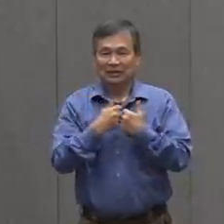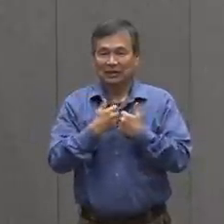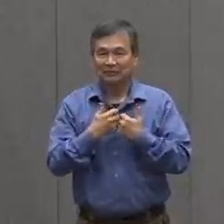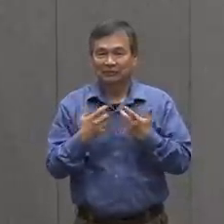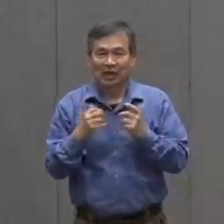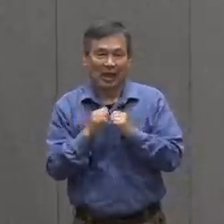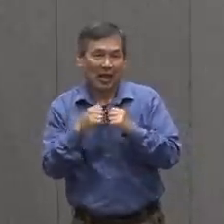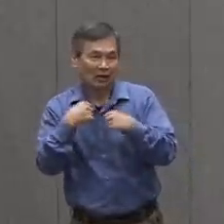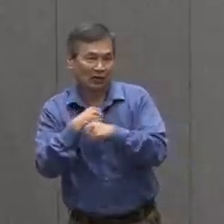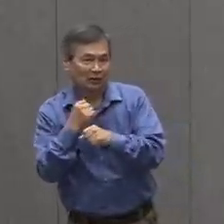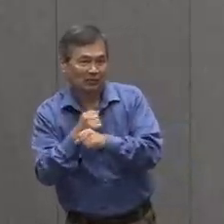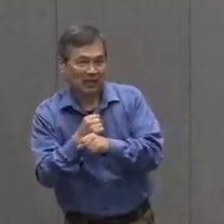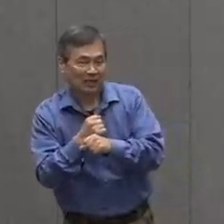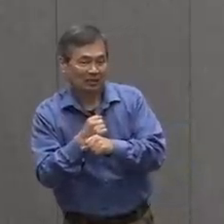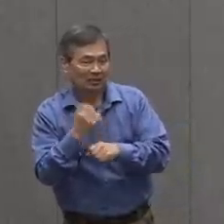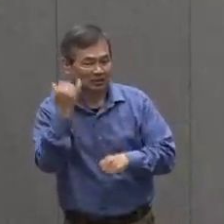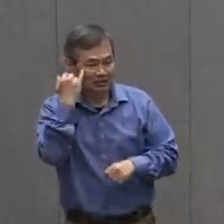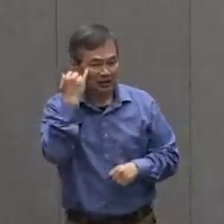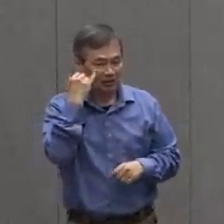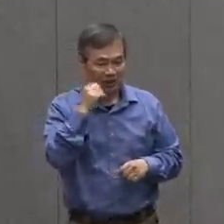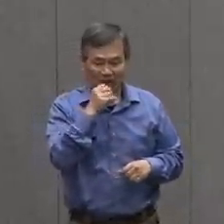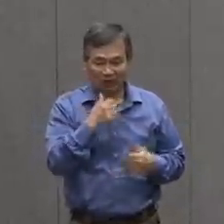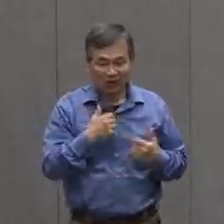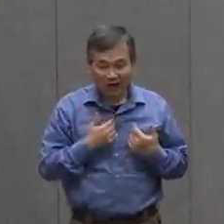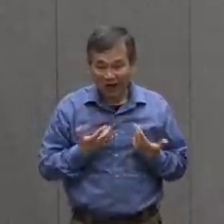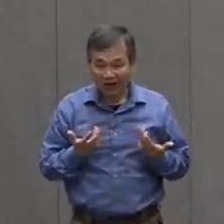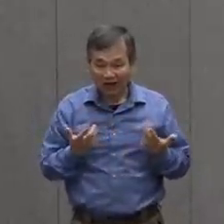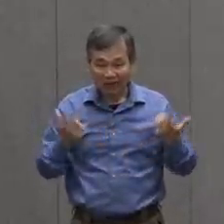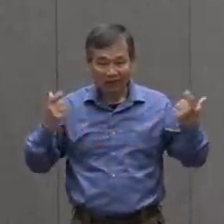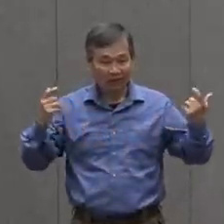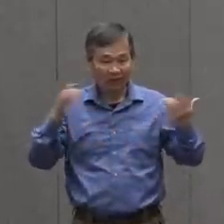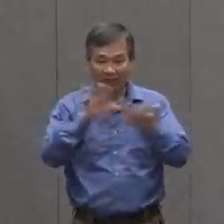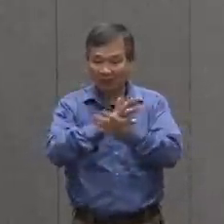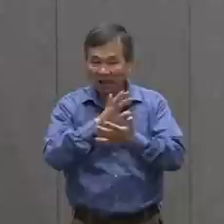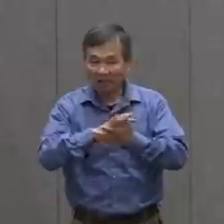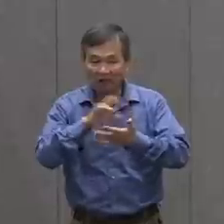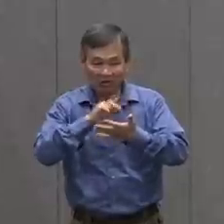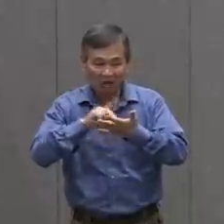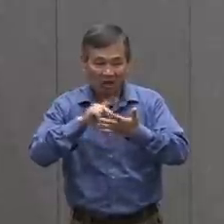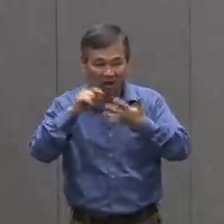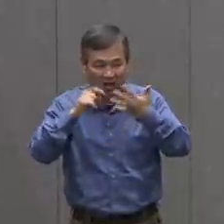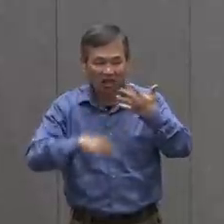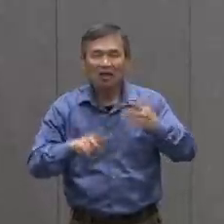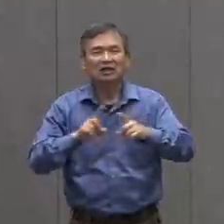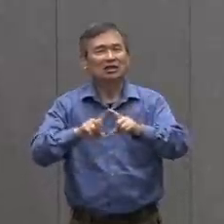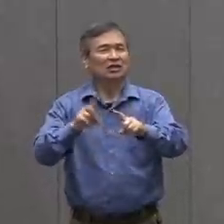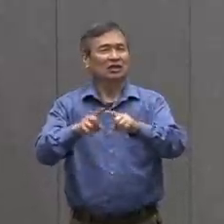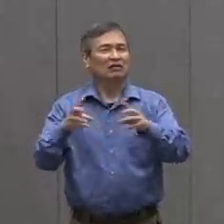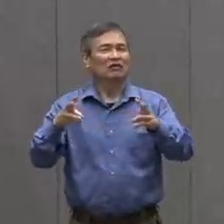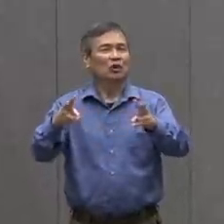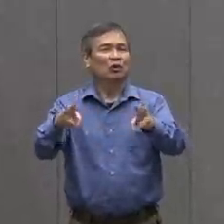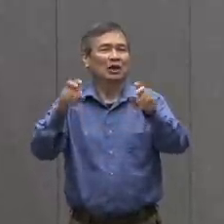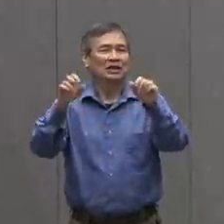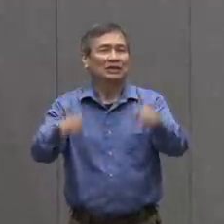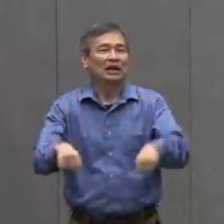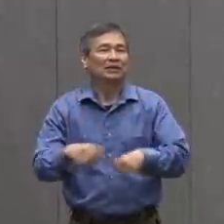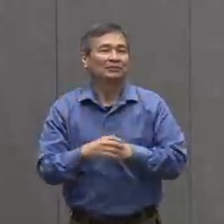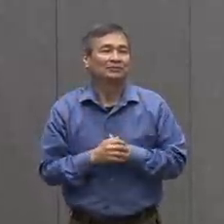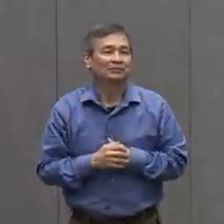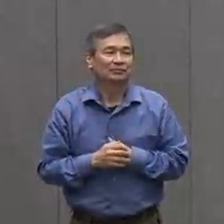could I make this work if I don't have the materials that Miss Kathy has? And there's a lot of different ways to do it, and I'm going to show you some of